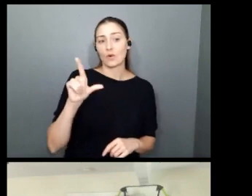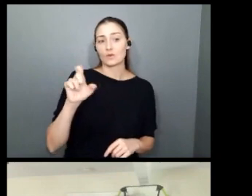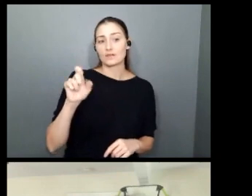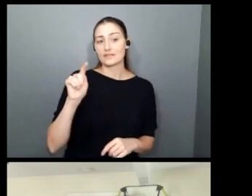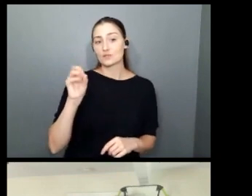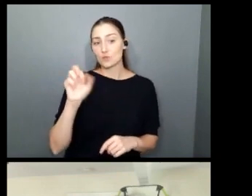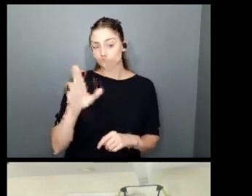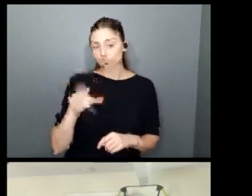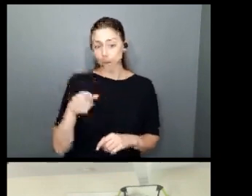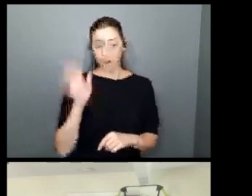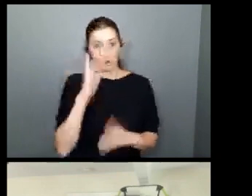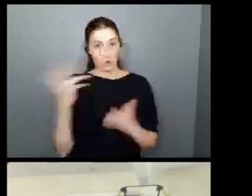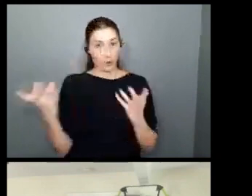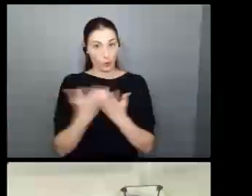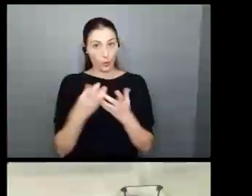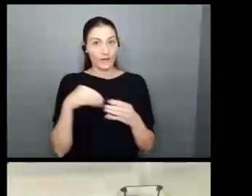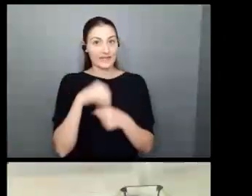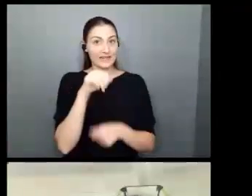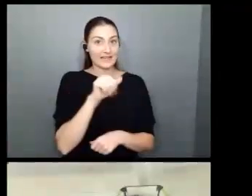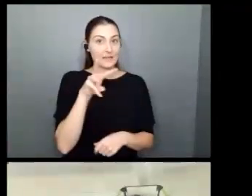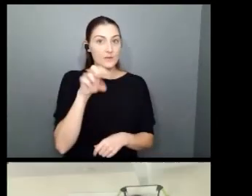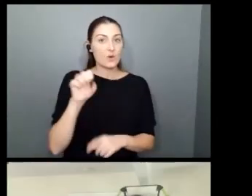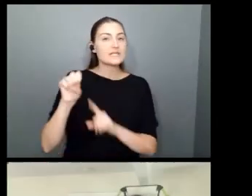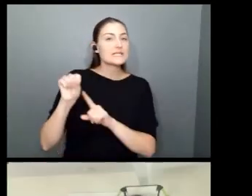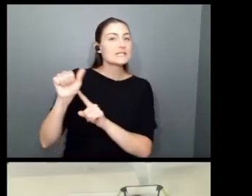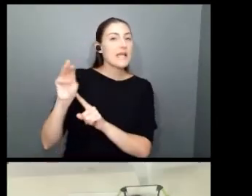work in AWS SAM?